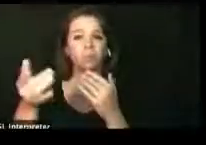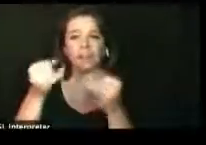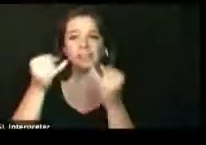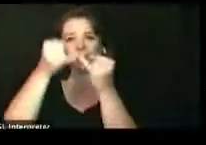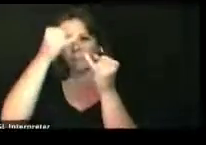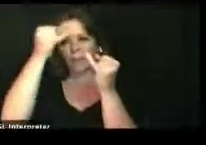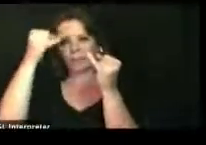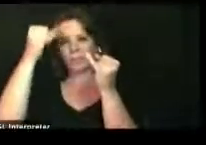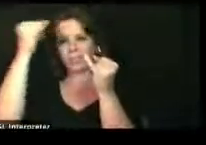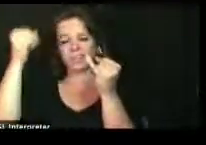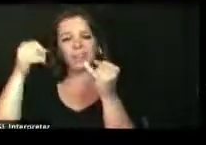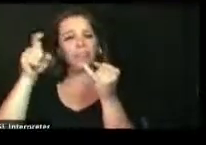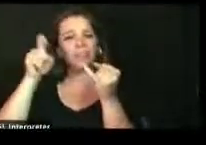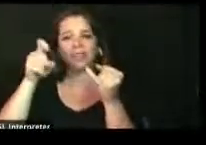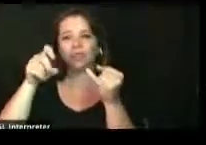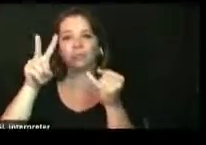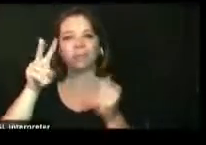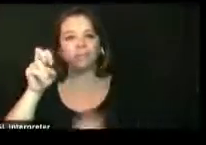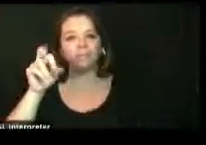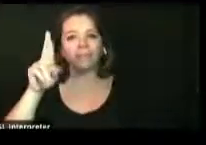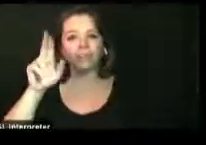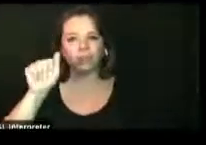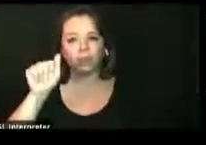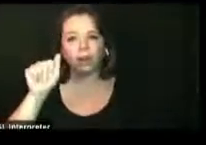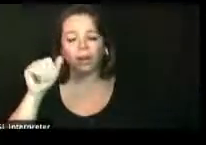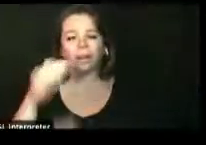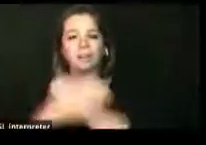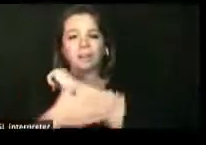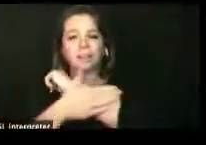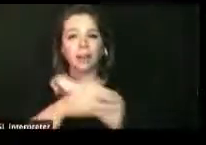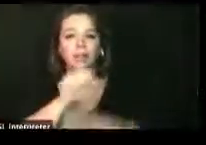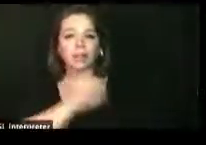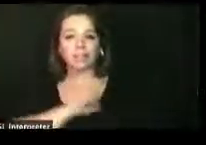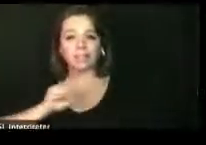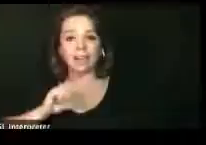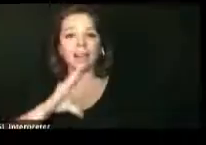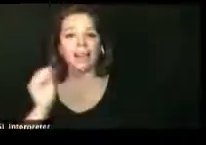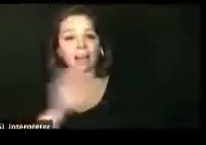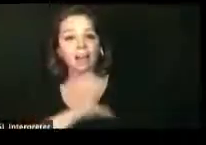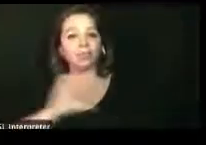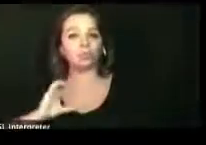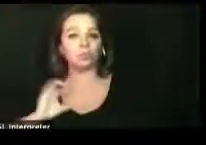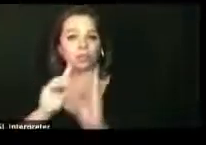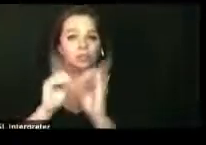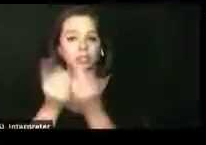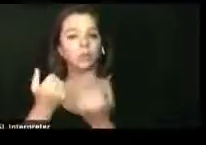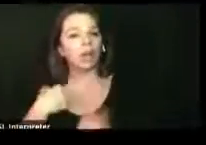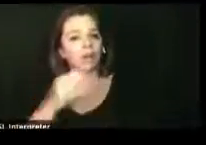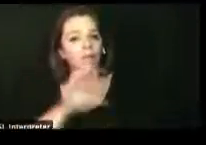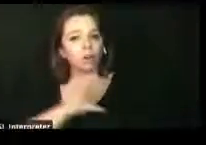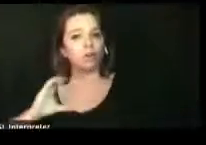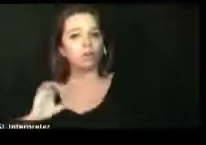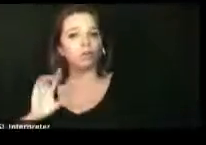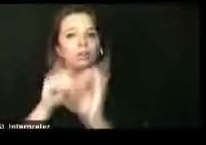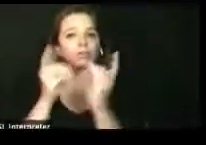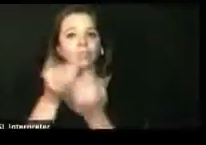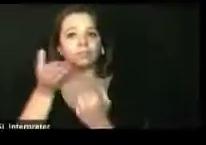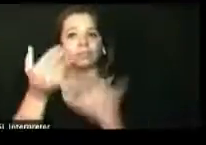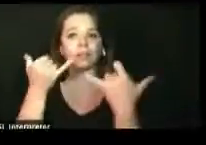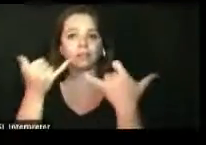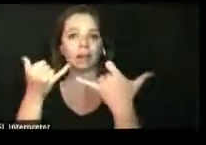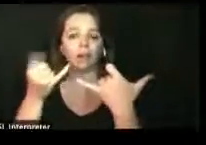That should be a Ventura County Senate district and congressional district. There is a congressional district there now.